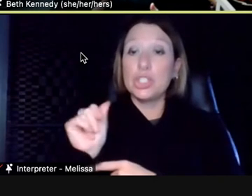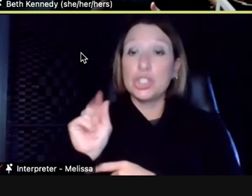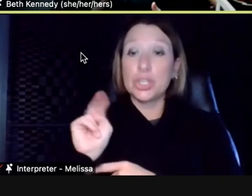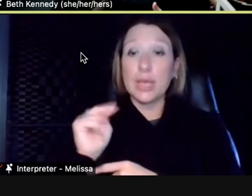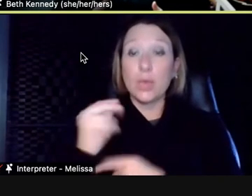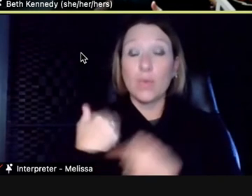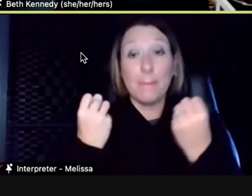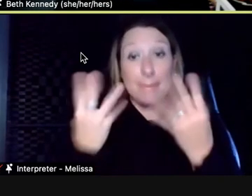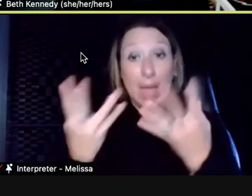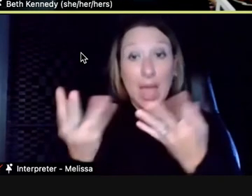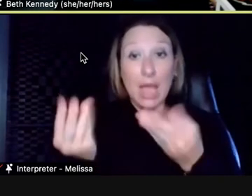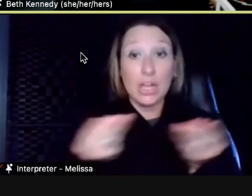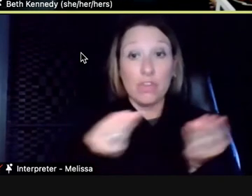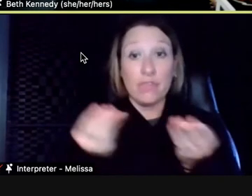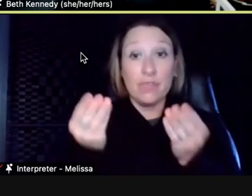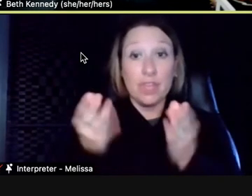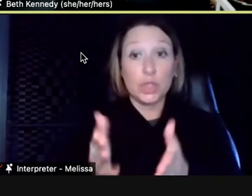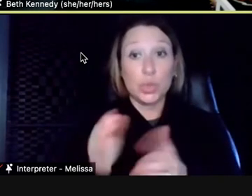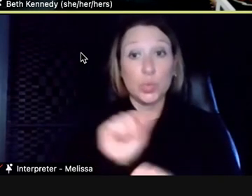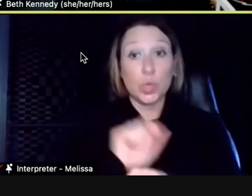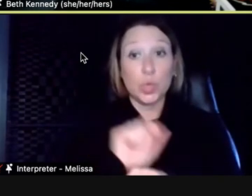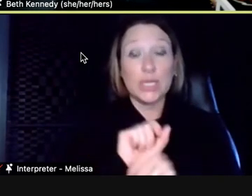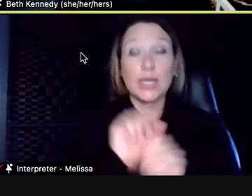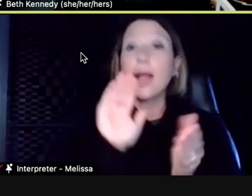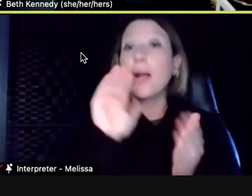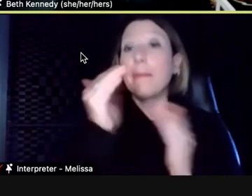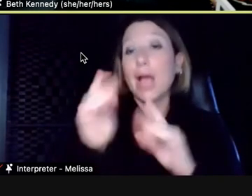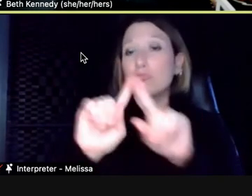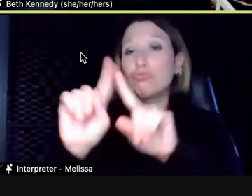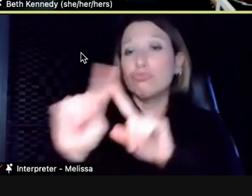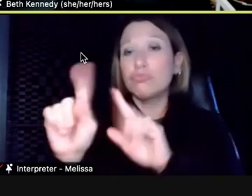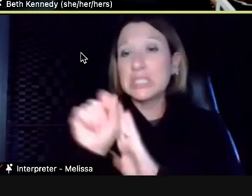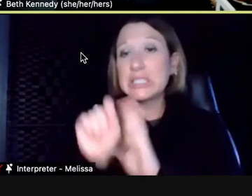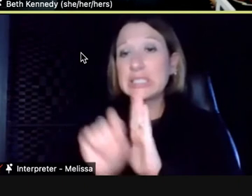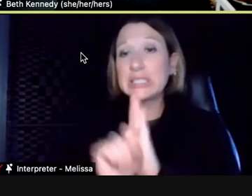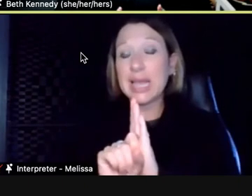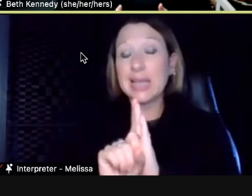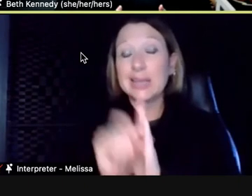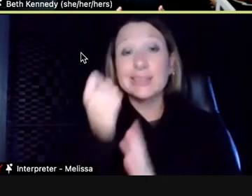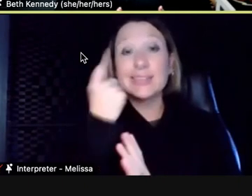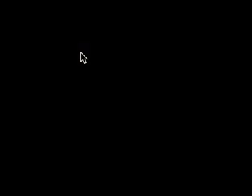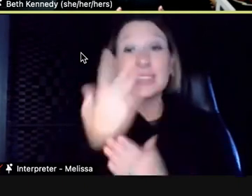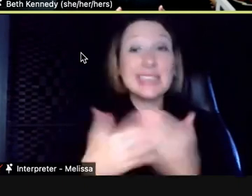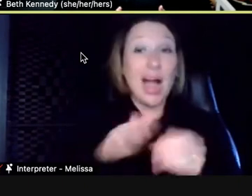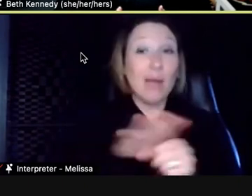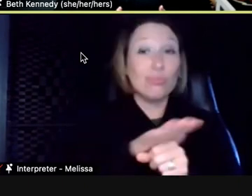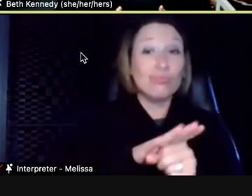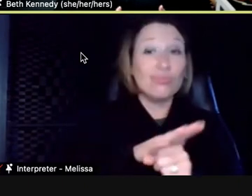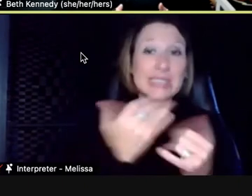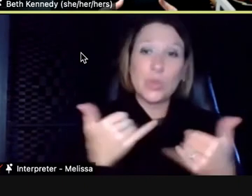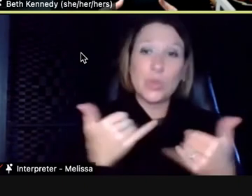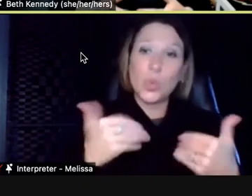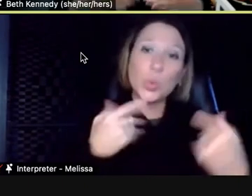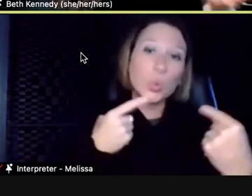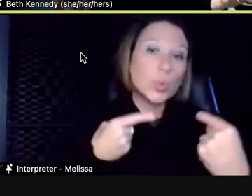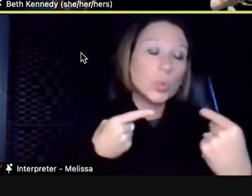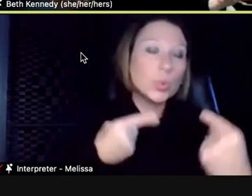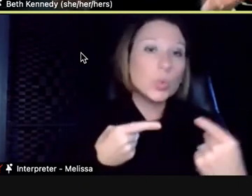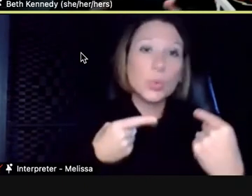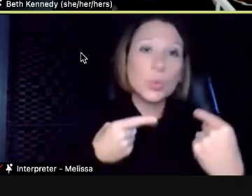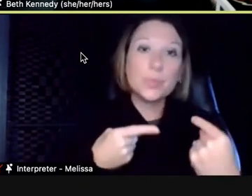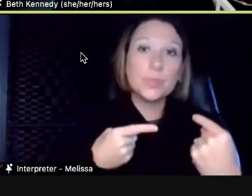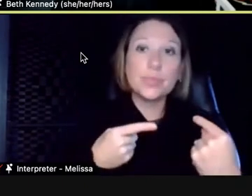states, and it's still something that is a struggle in some districts. So it's not something I've